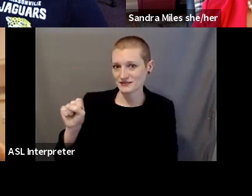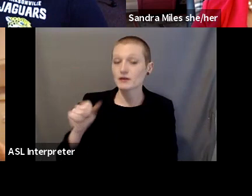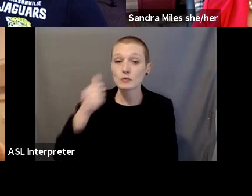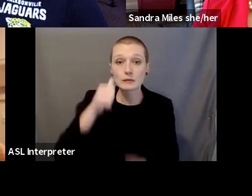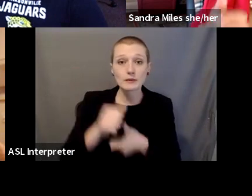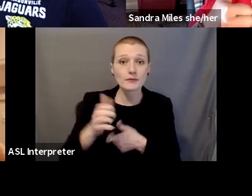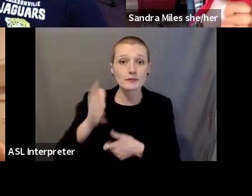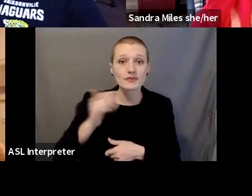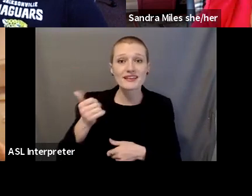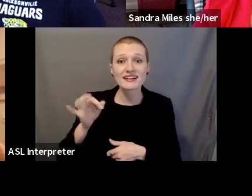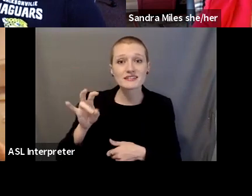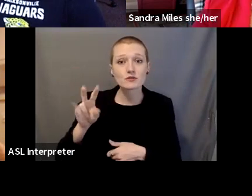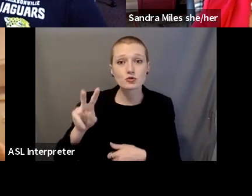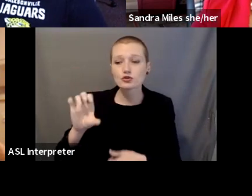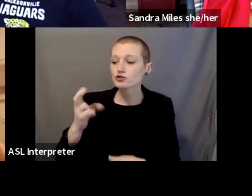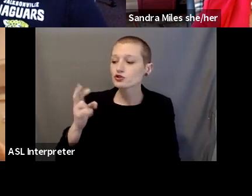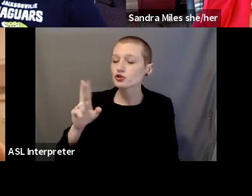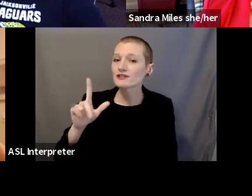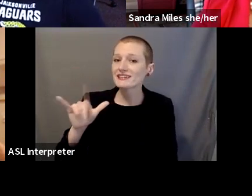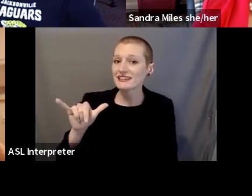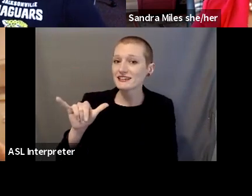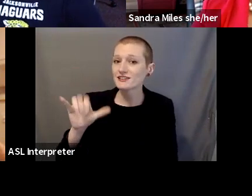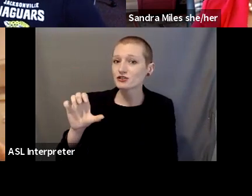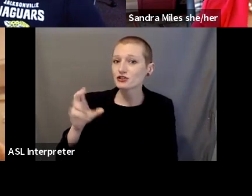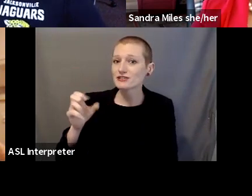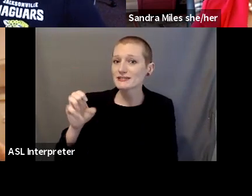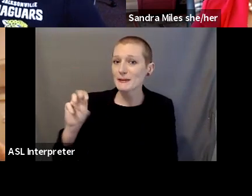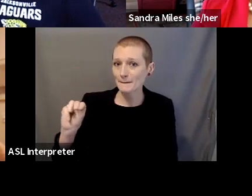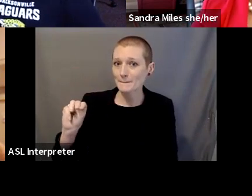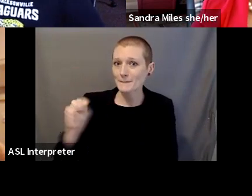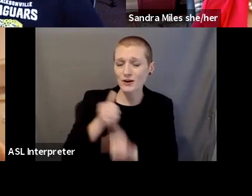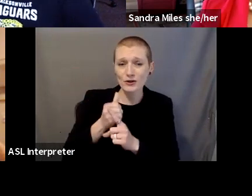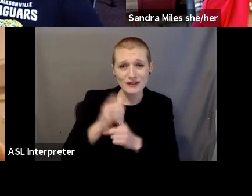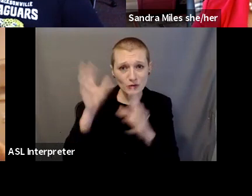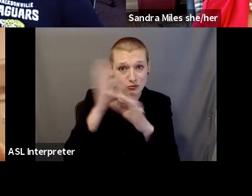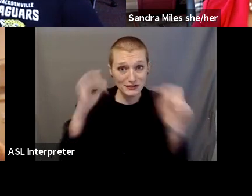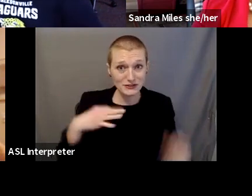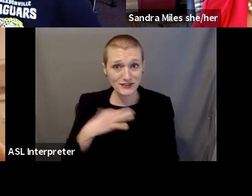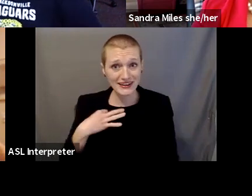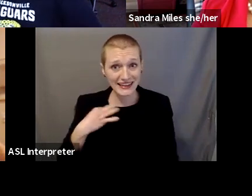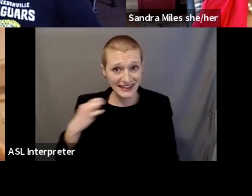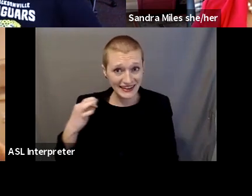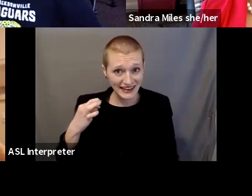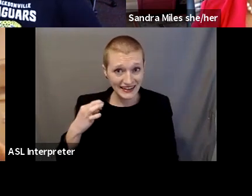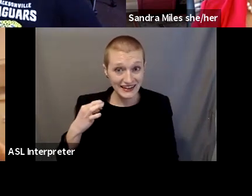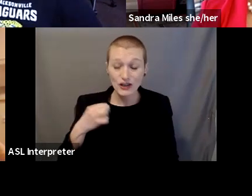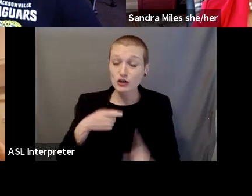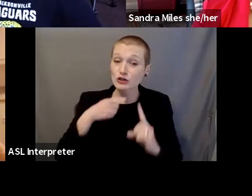Chisholm. She was a presidential candidate, right? So we got to look, she blazed a trail.